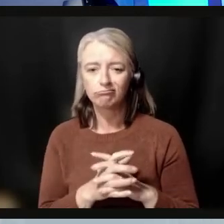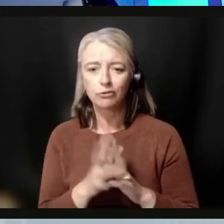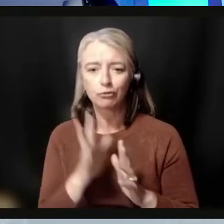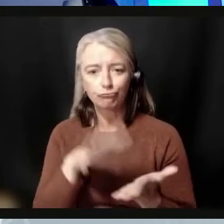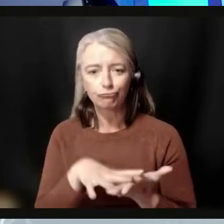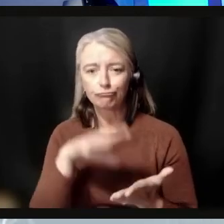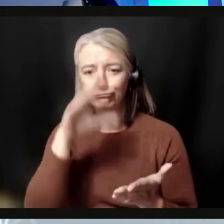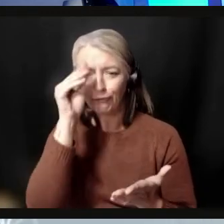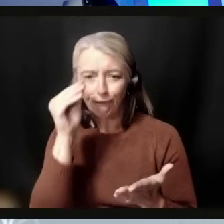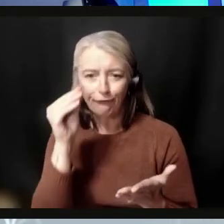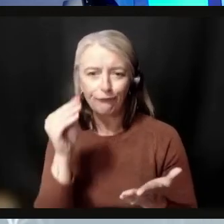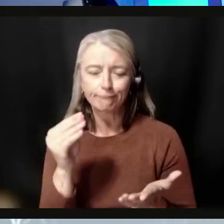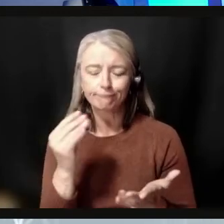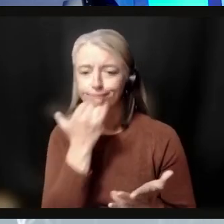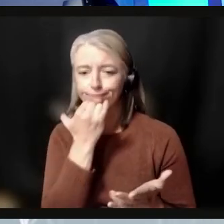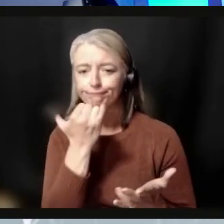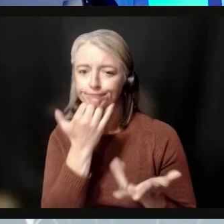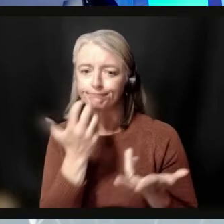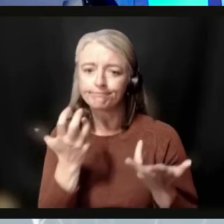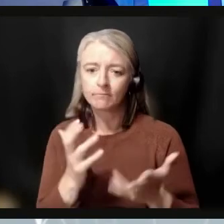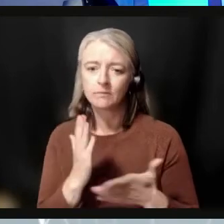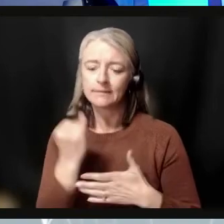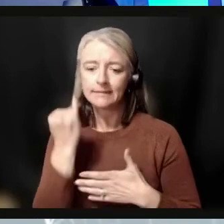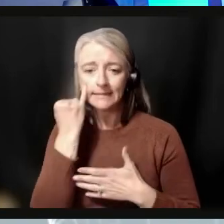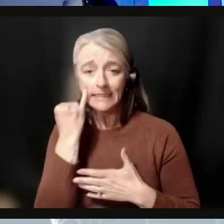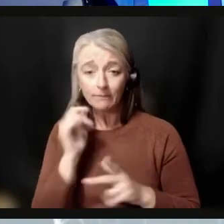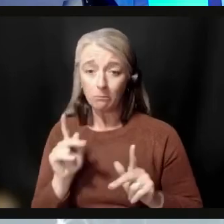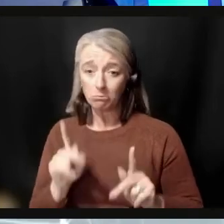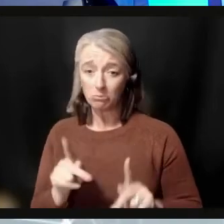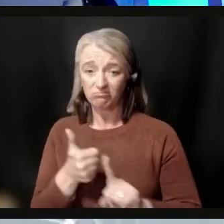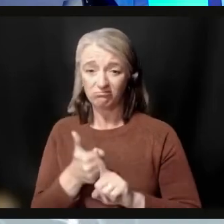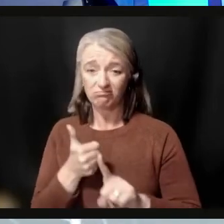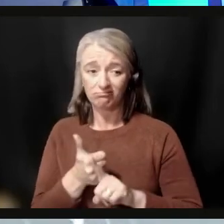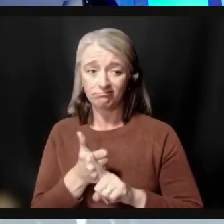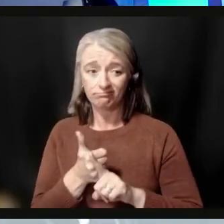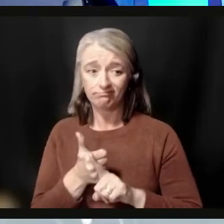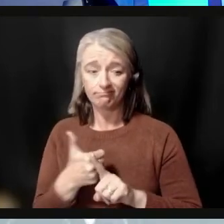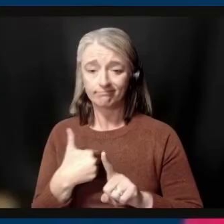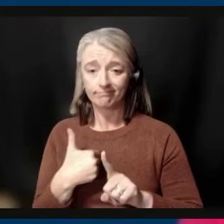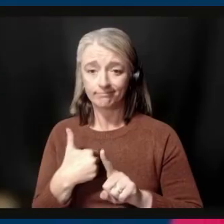you say to someone who has these concerns?